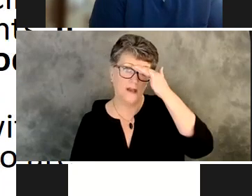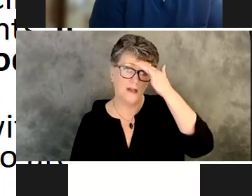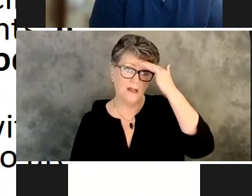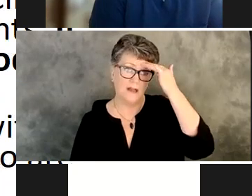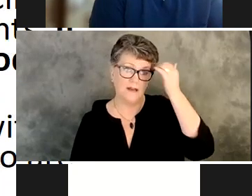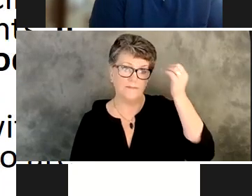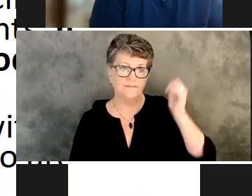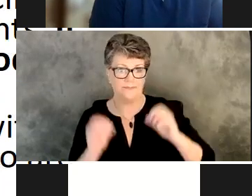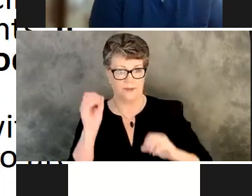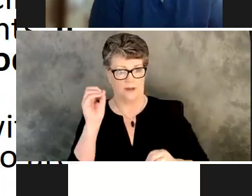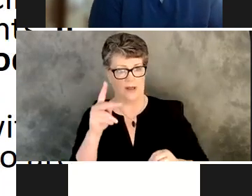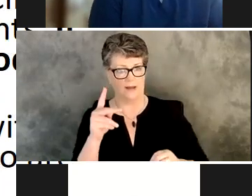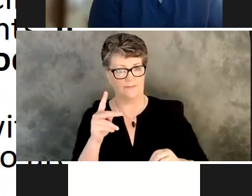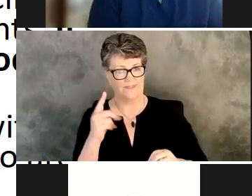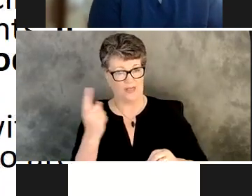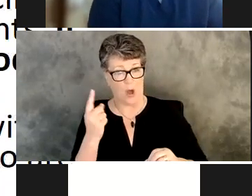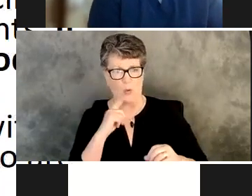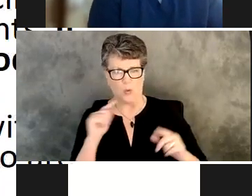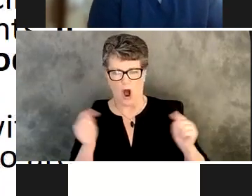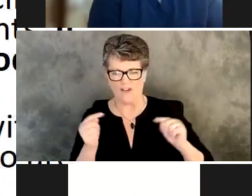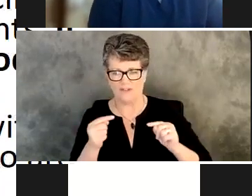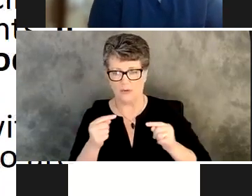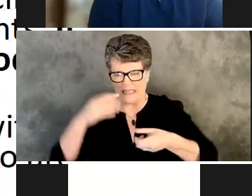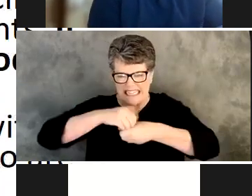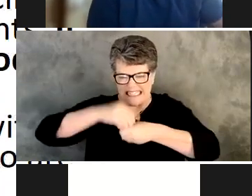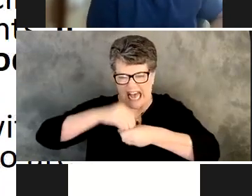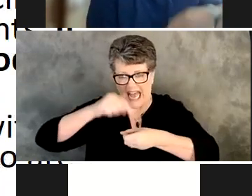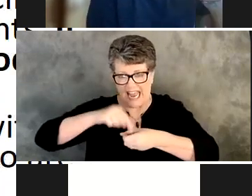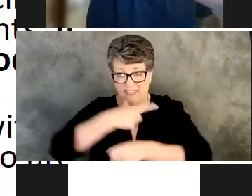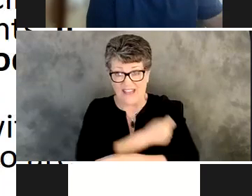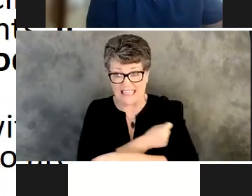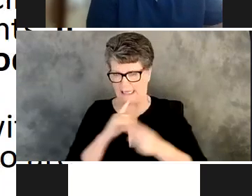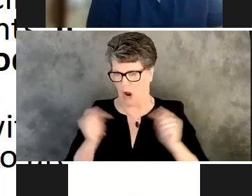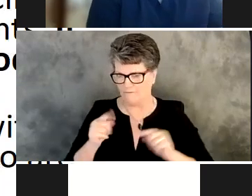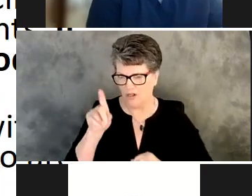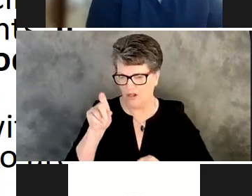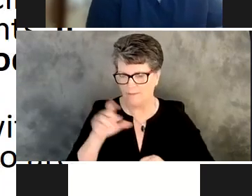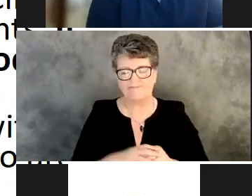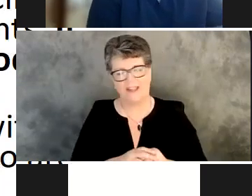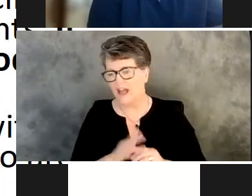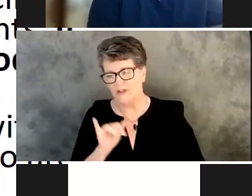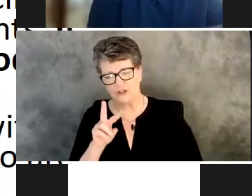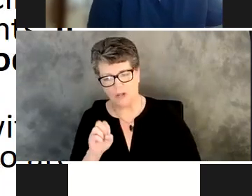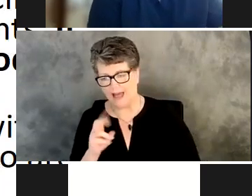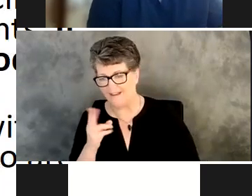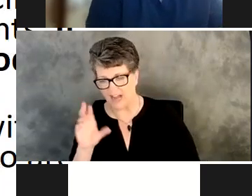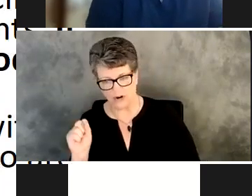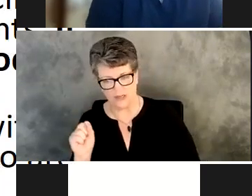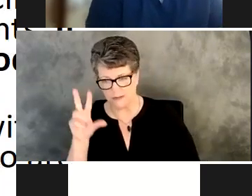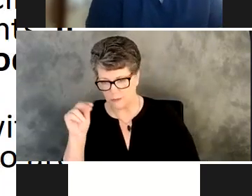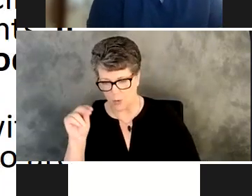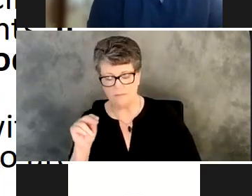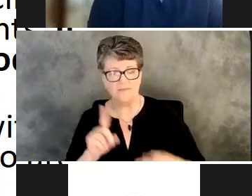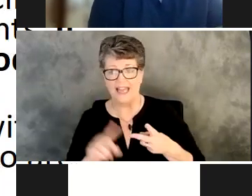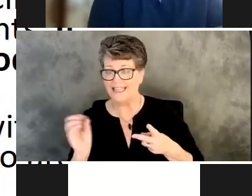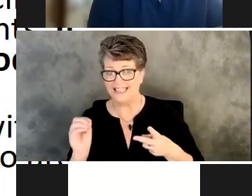Okay, so thoughts that there could be harmful ingredients in the vaccine. So one, again, there's no live virus in the vaccine. It does not